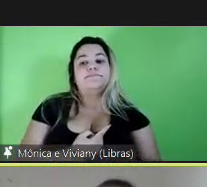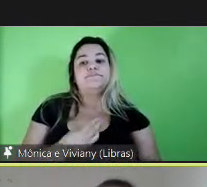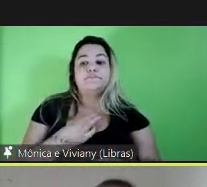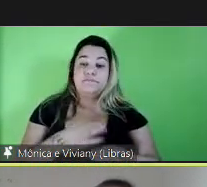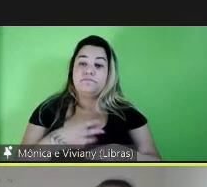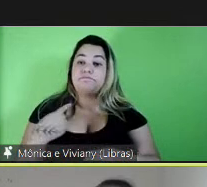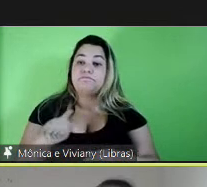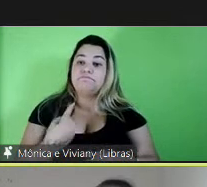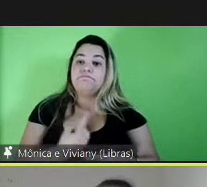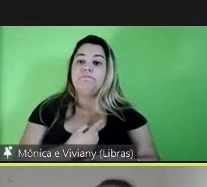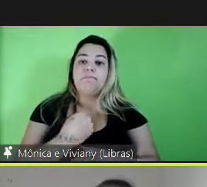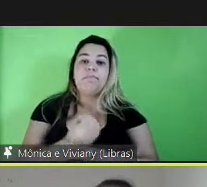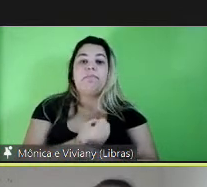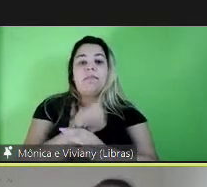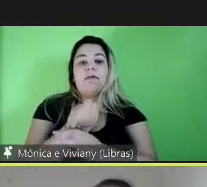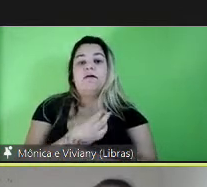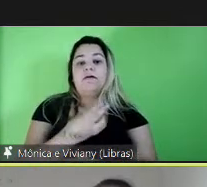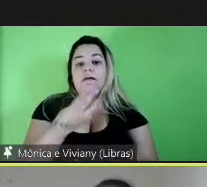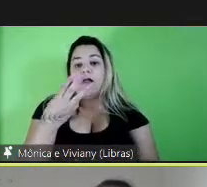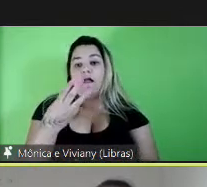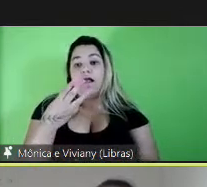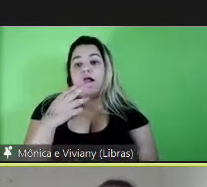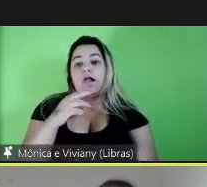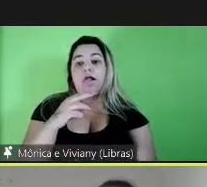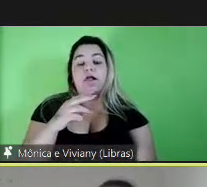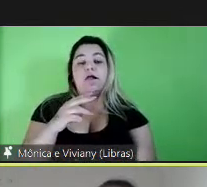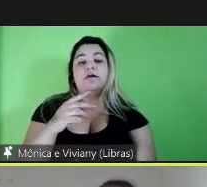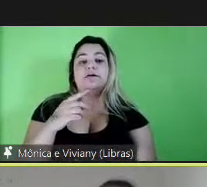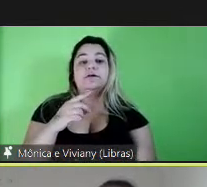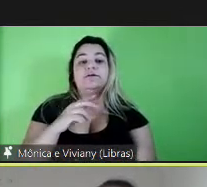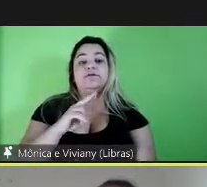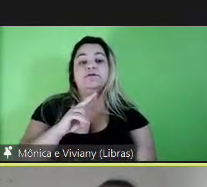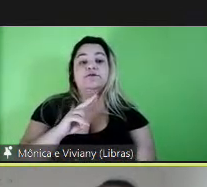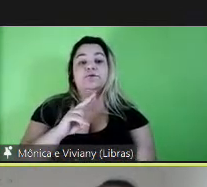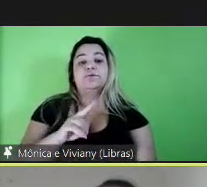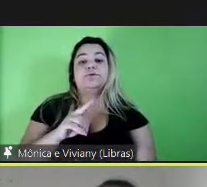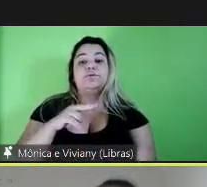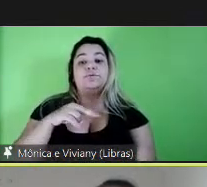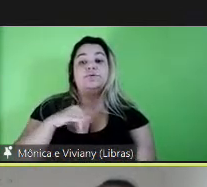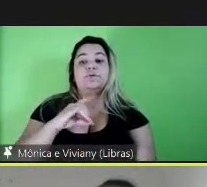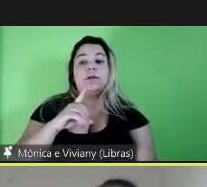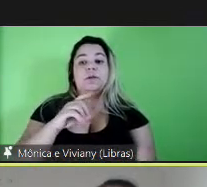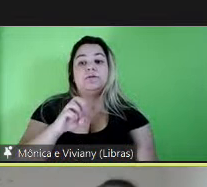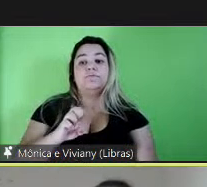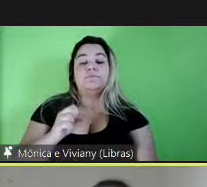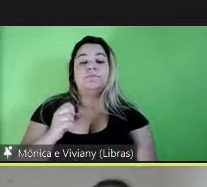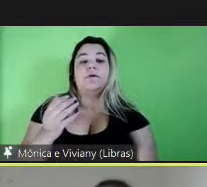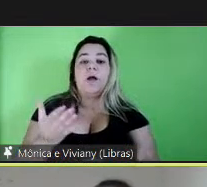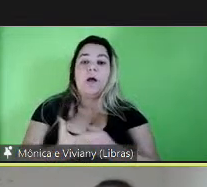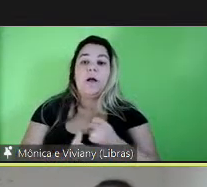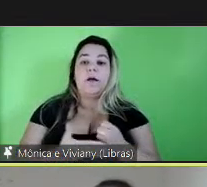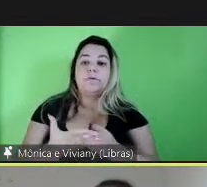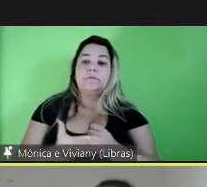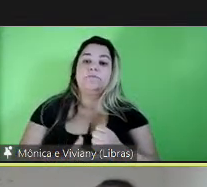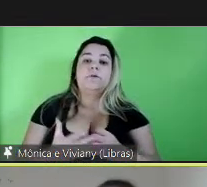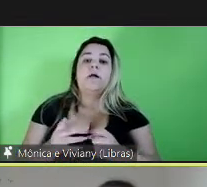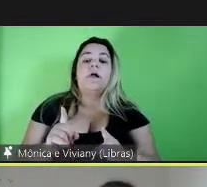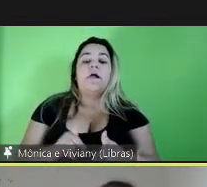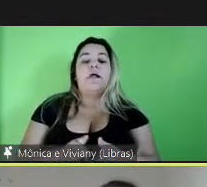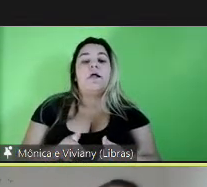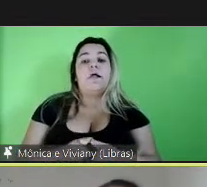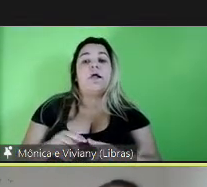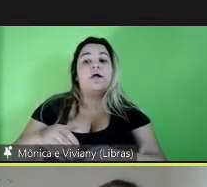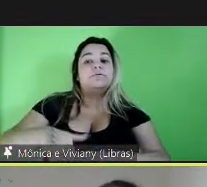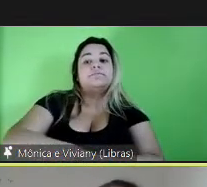territory, we give support to 3 basic healthcare units in which we have 8 teams for family health